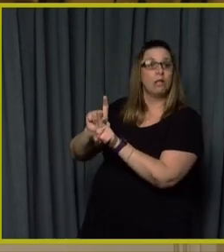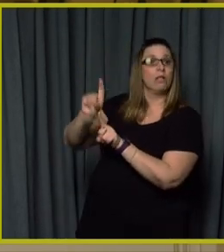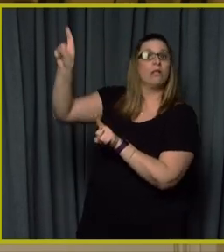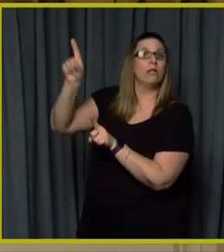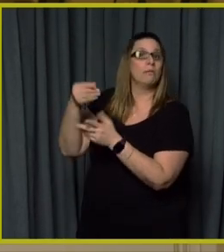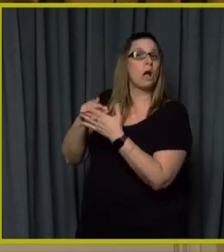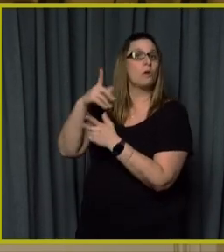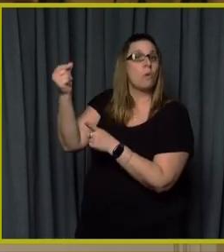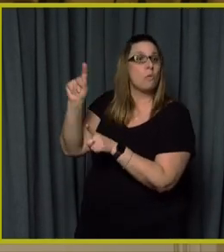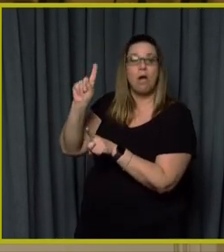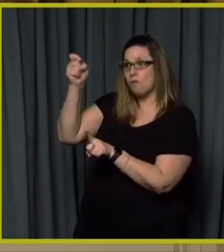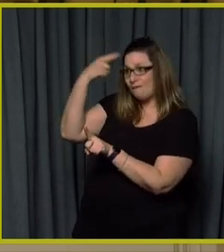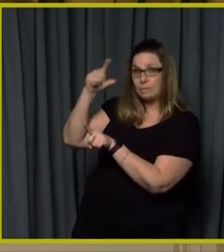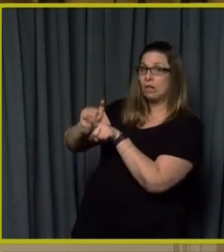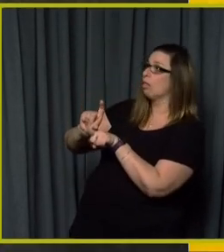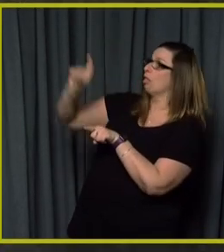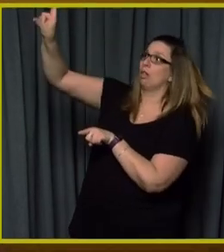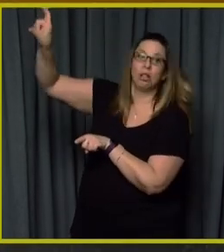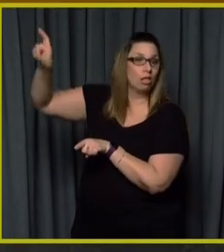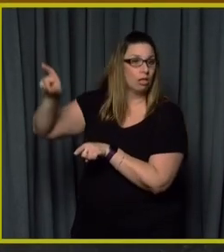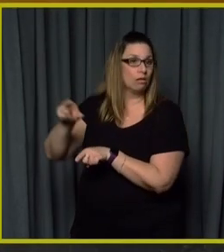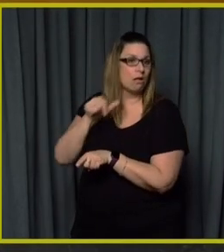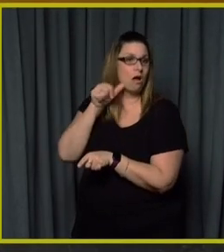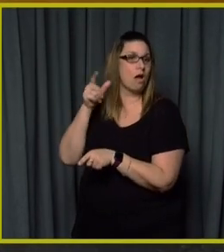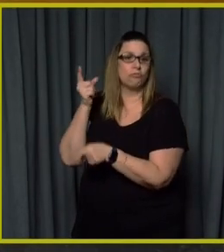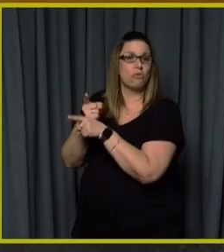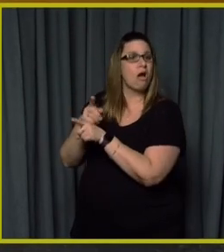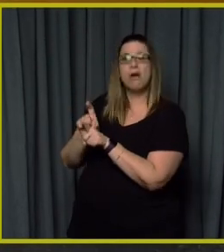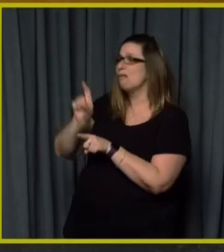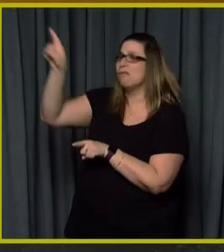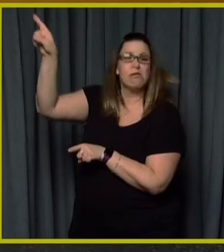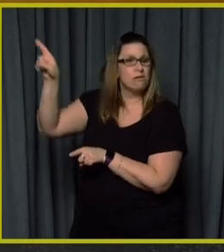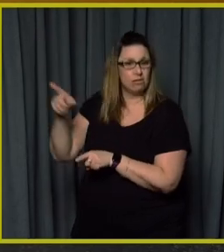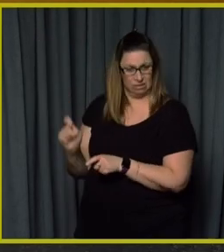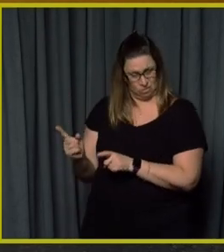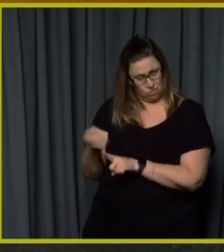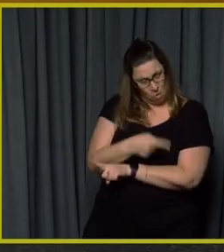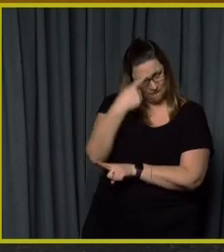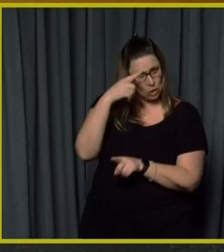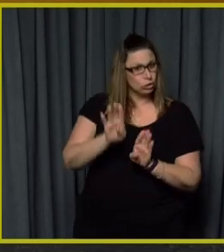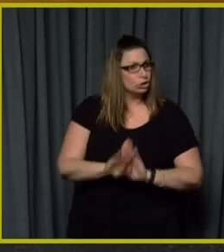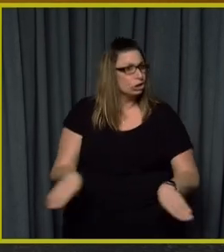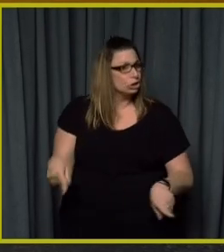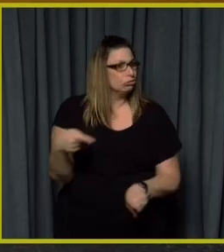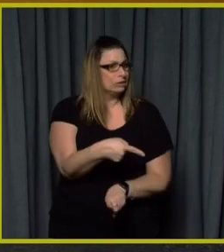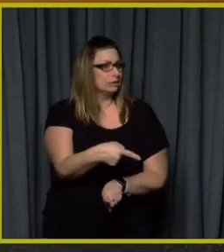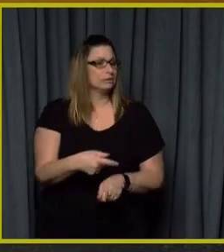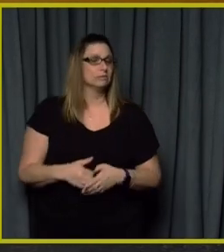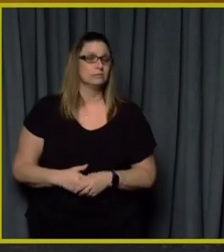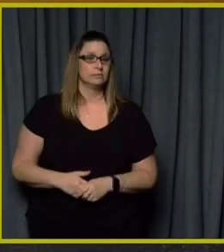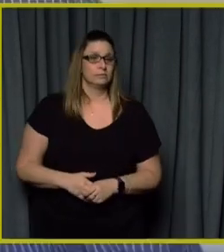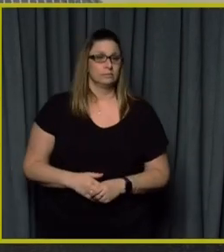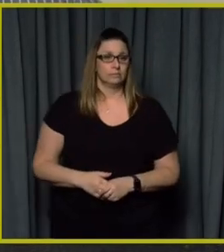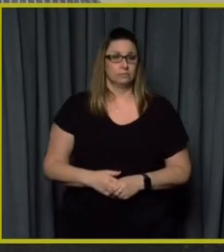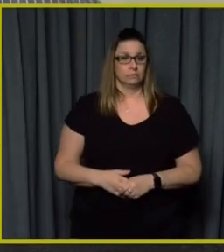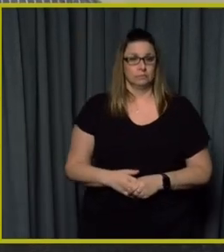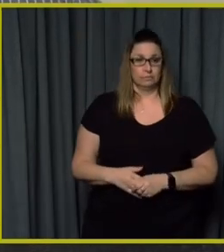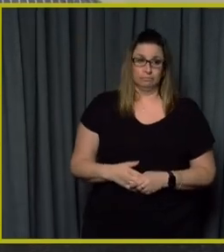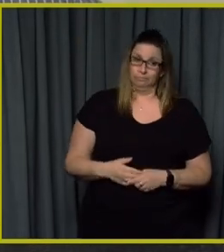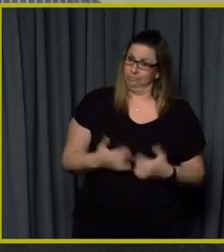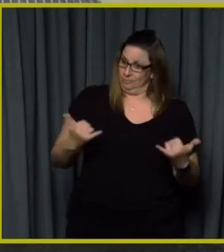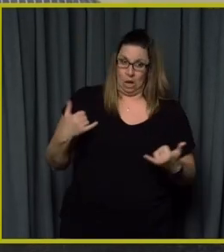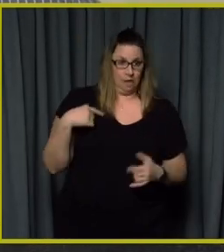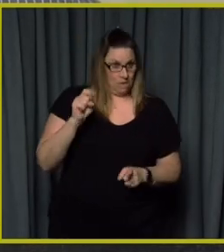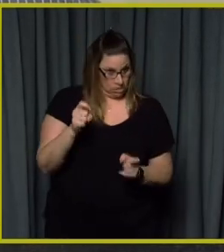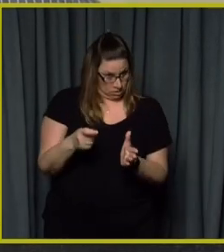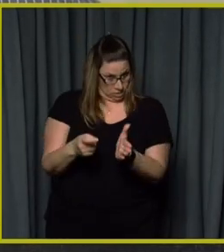over into those charter schools. This is why we demand equity in education. An end to